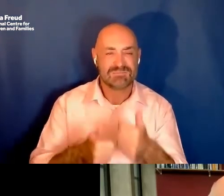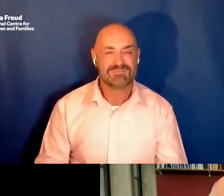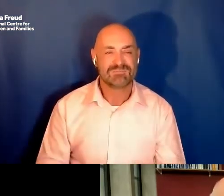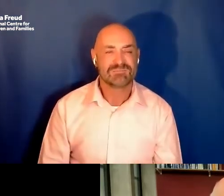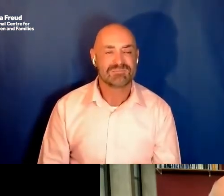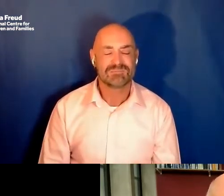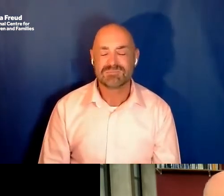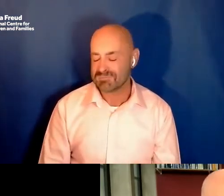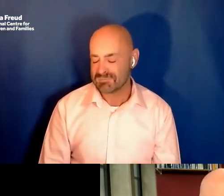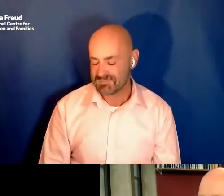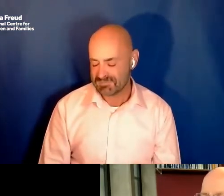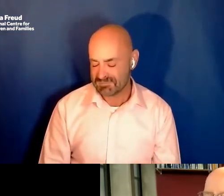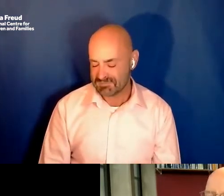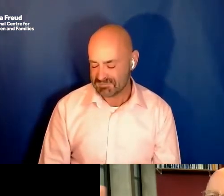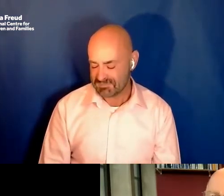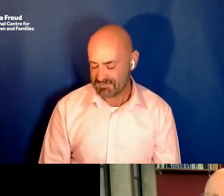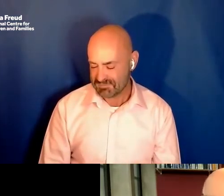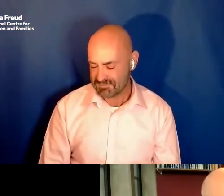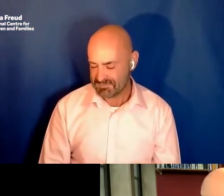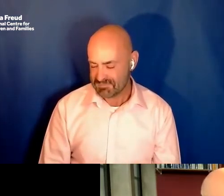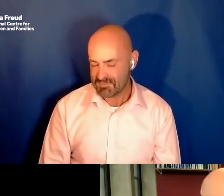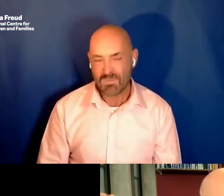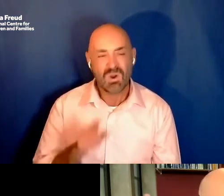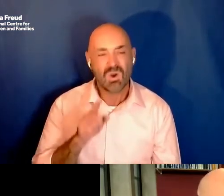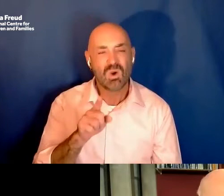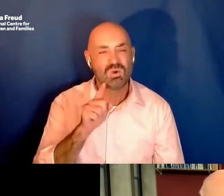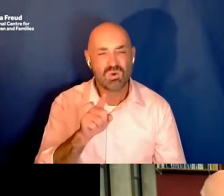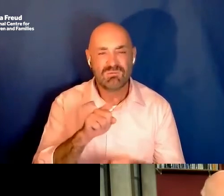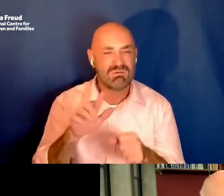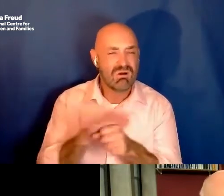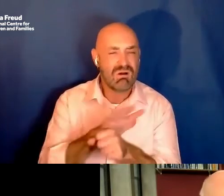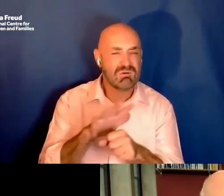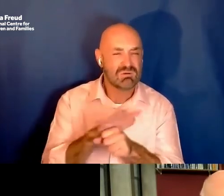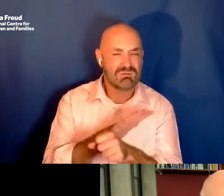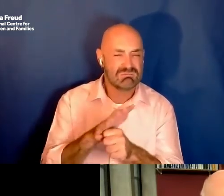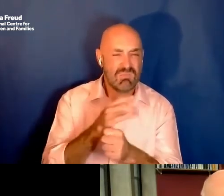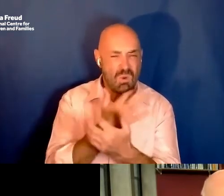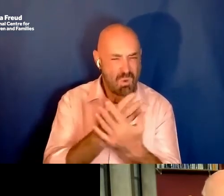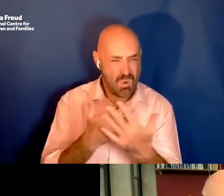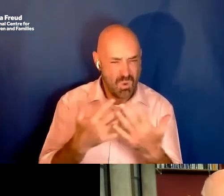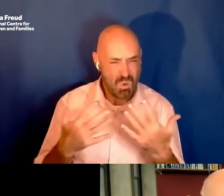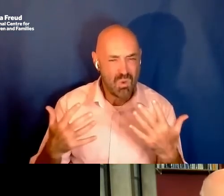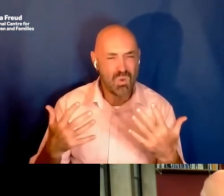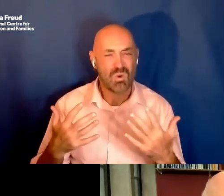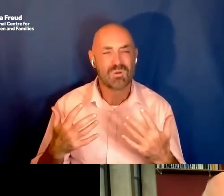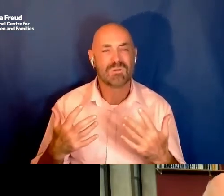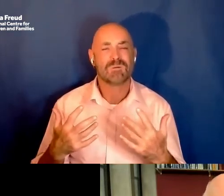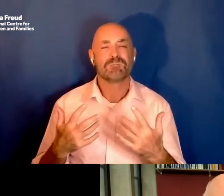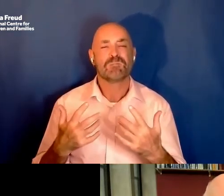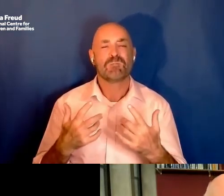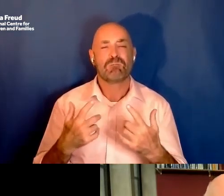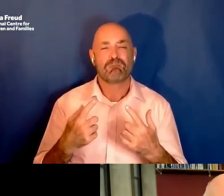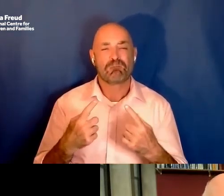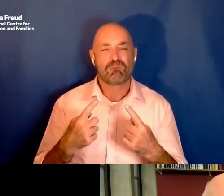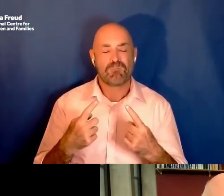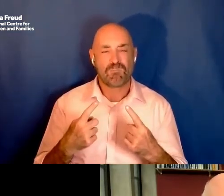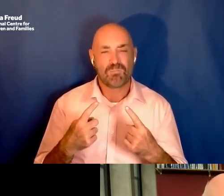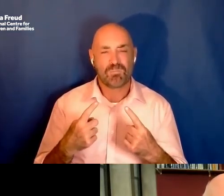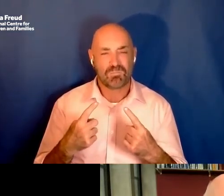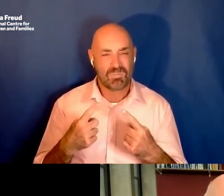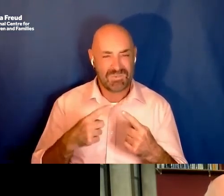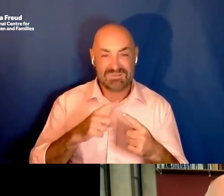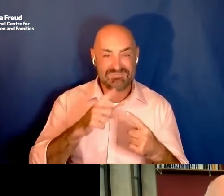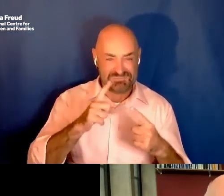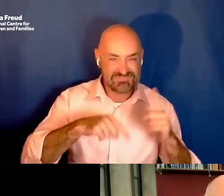Brilliant, and you've covered an incredible amount of material across a whole range